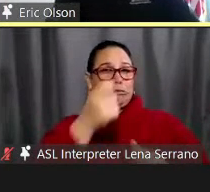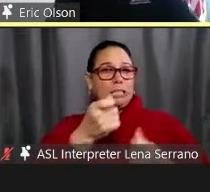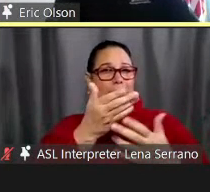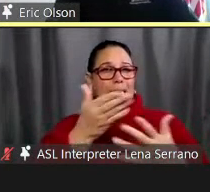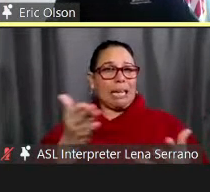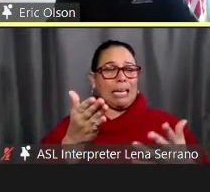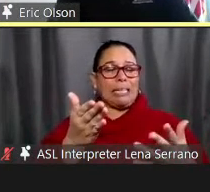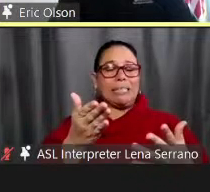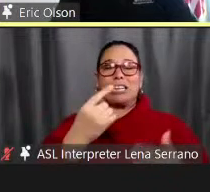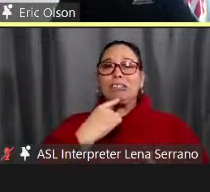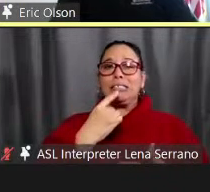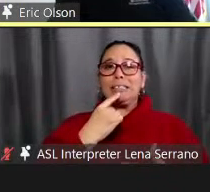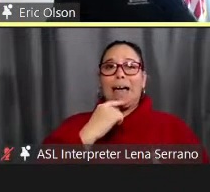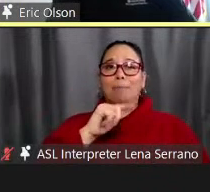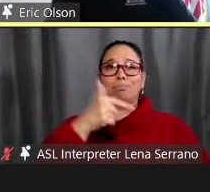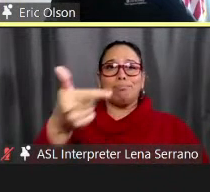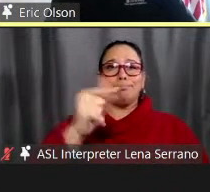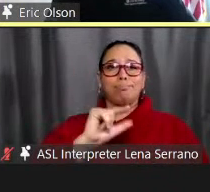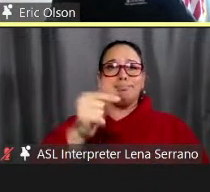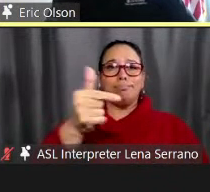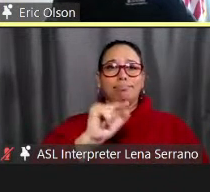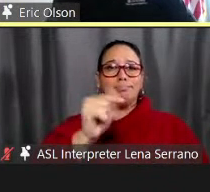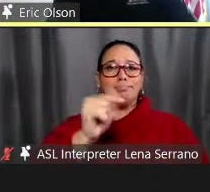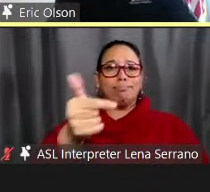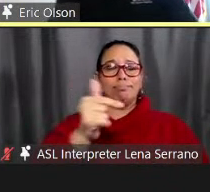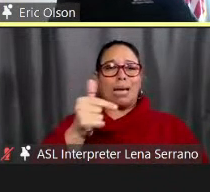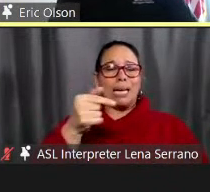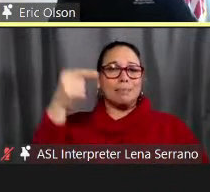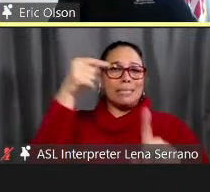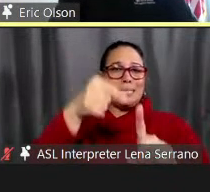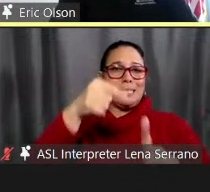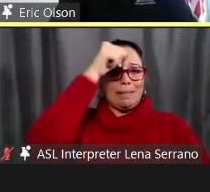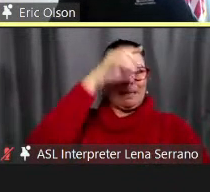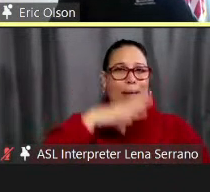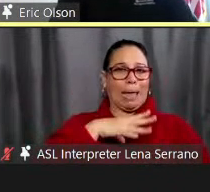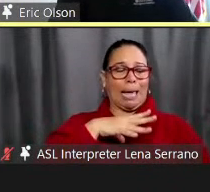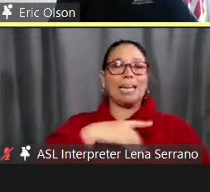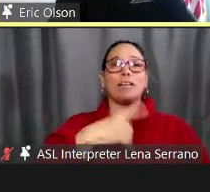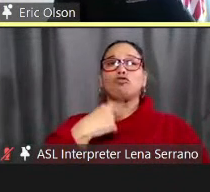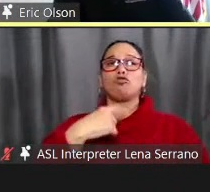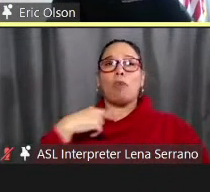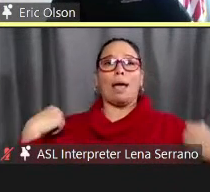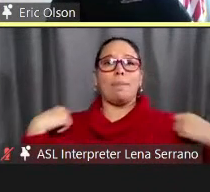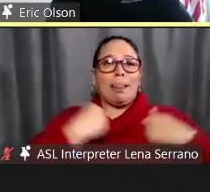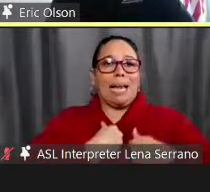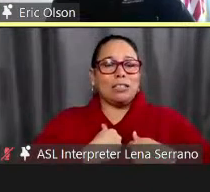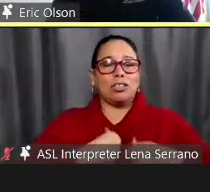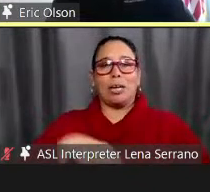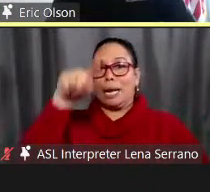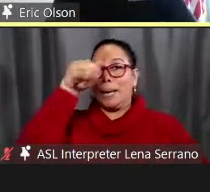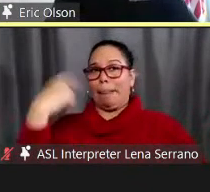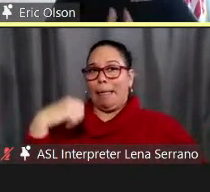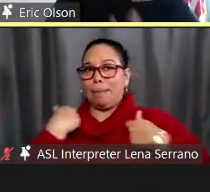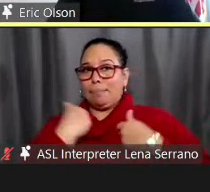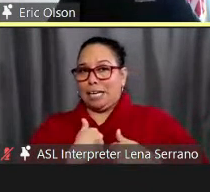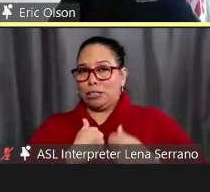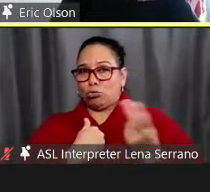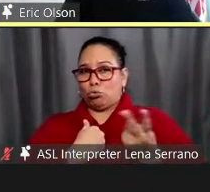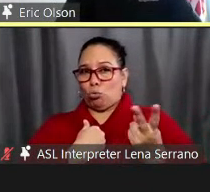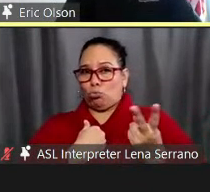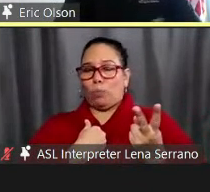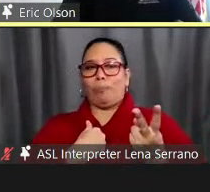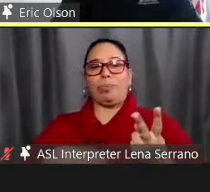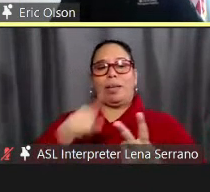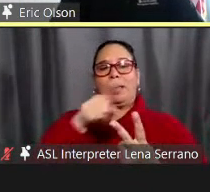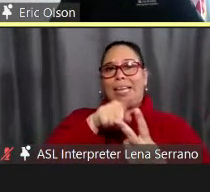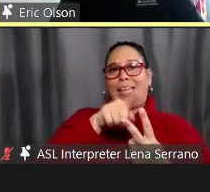and forth between 2 gentlemen in particular on the board. There's a gentleman in a red blazer and a gentleman in a black blazer. I think what the gentleman